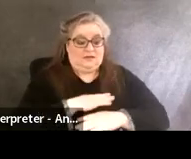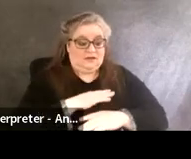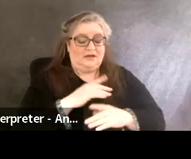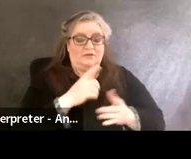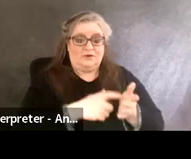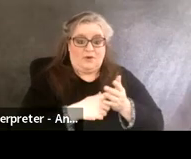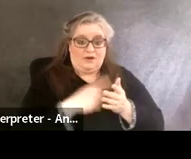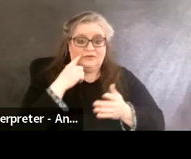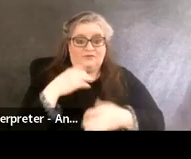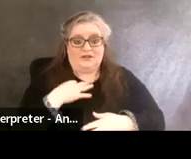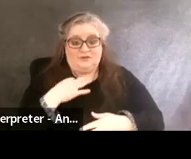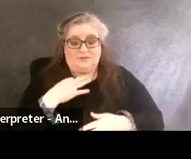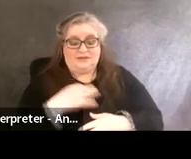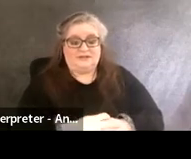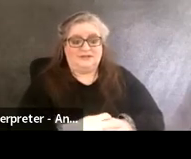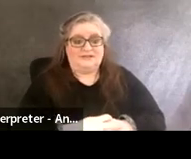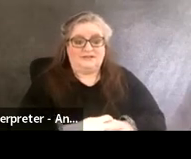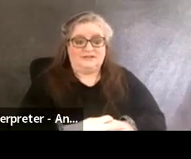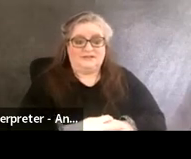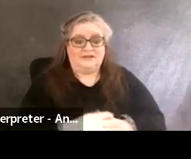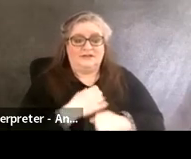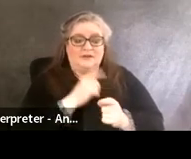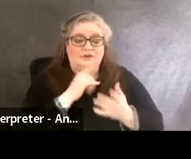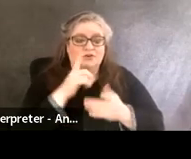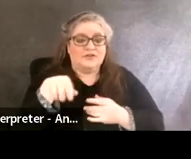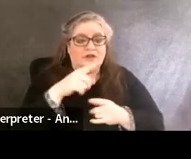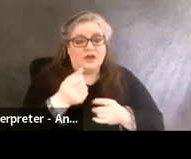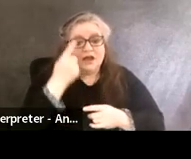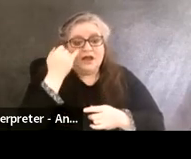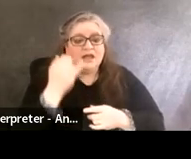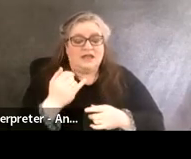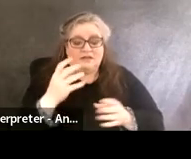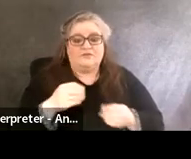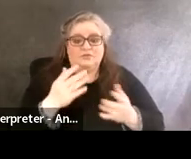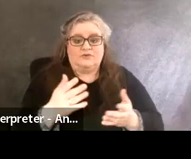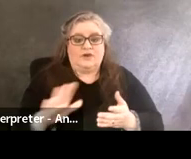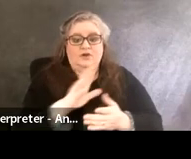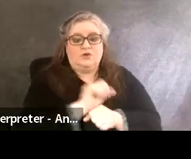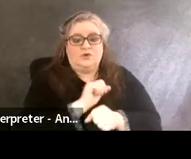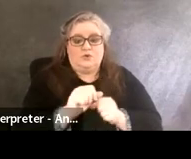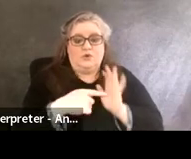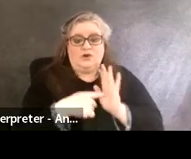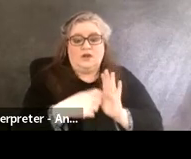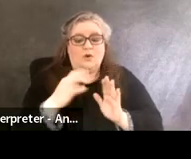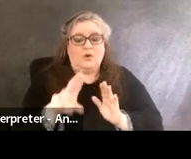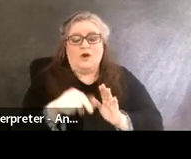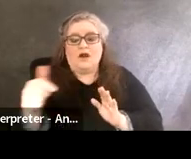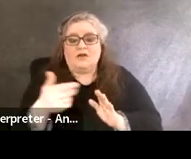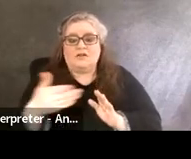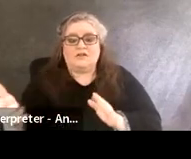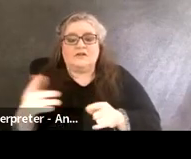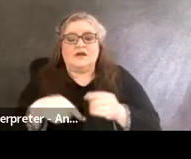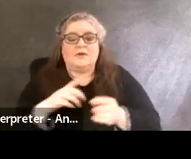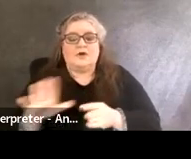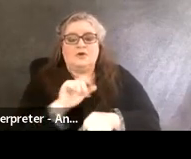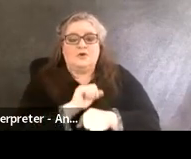requirements. And just to make sure everyone understands, if you do provide your work sample or anything else about your work, there will